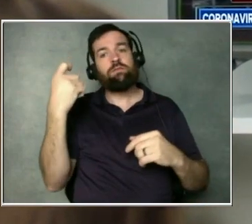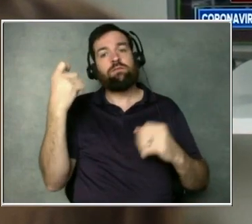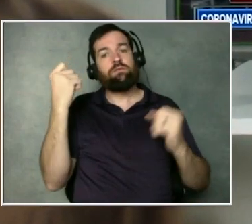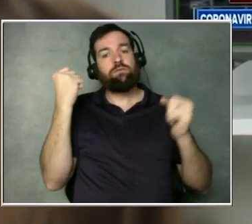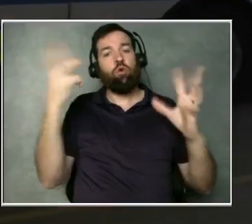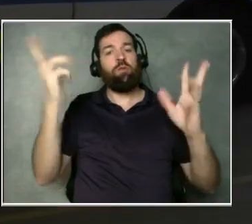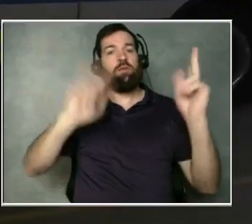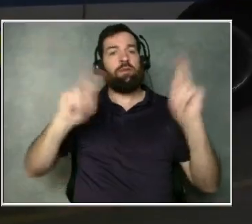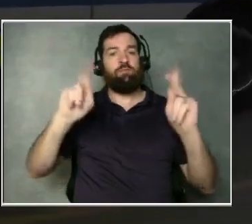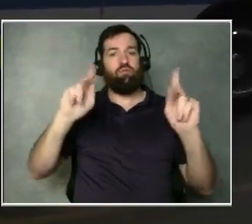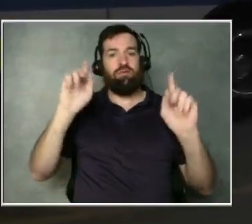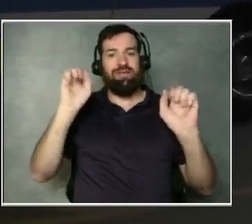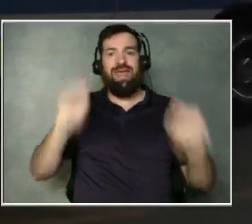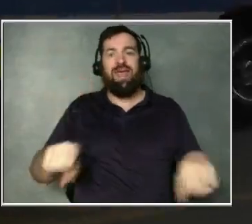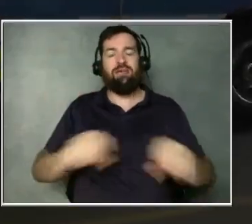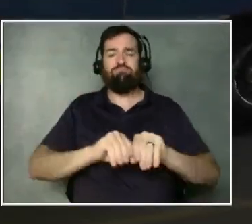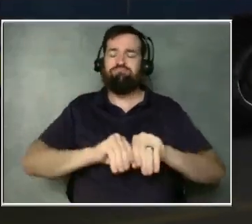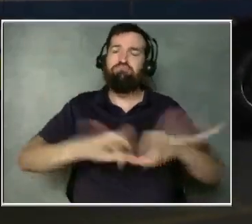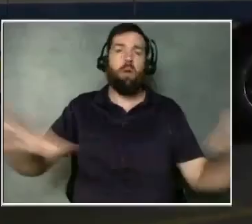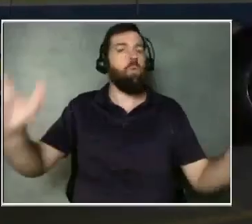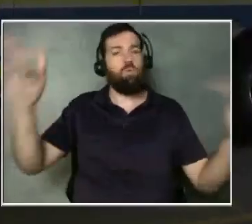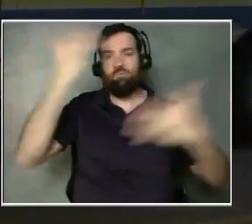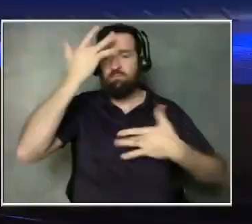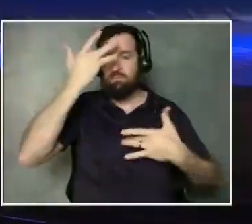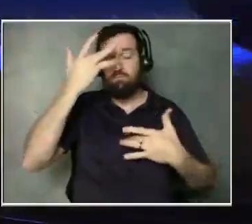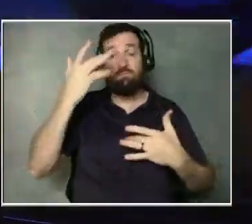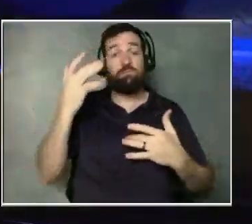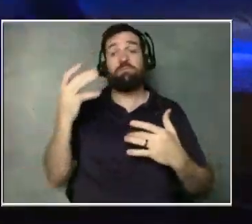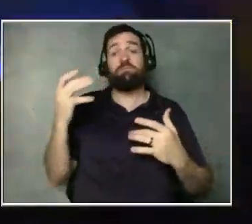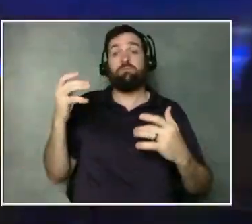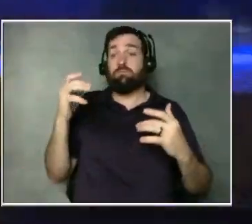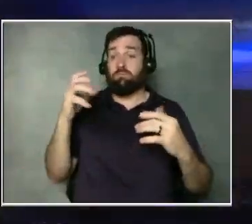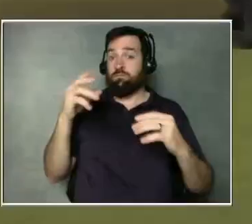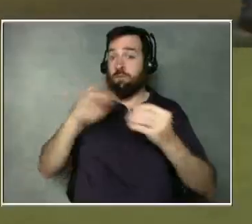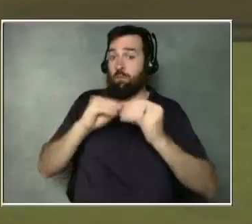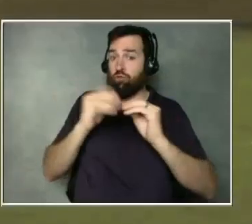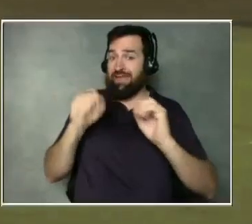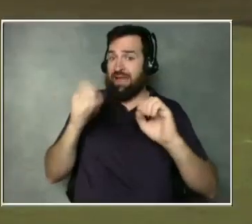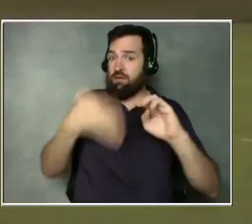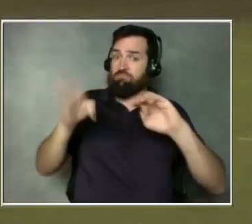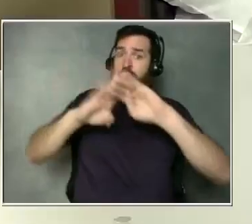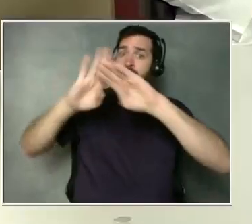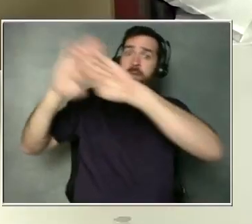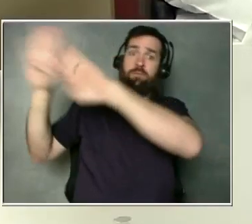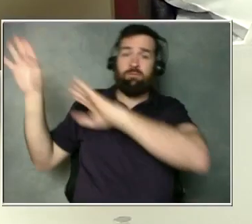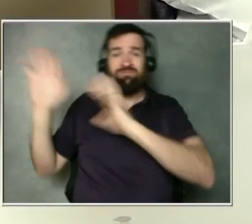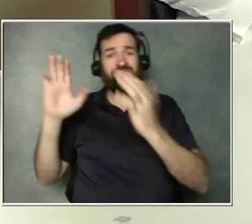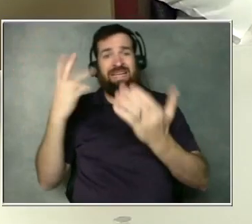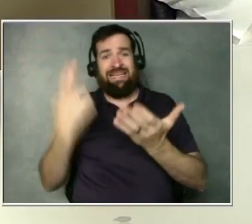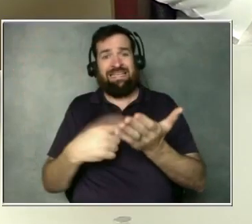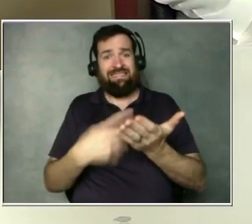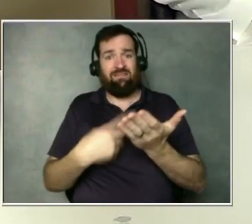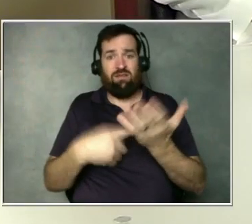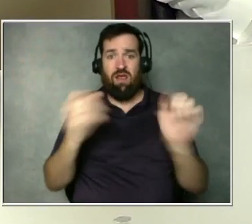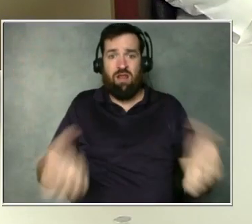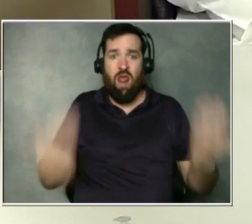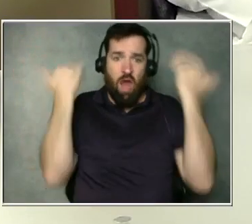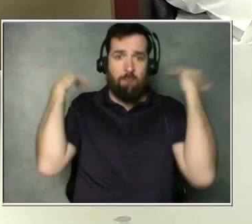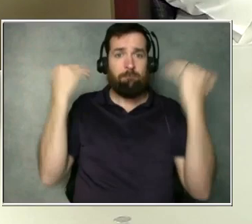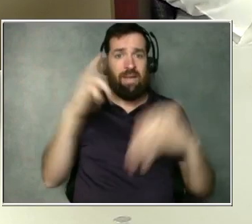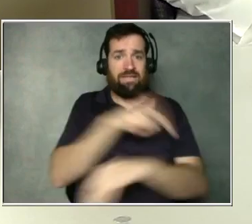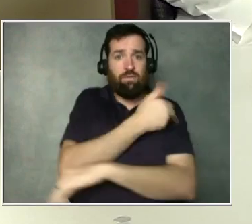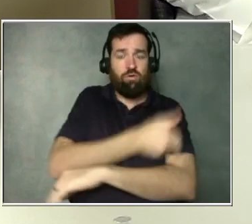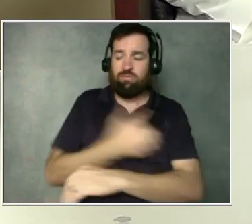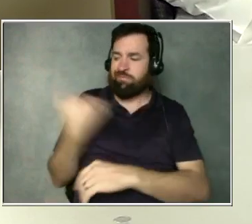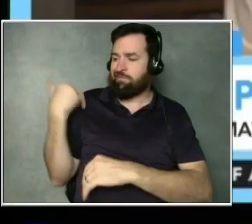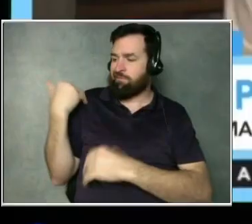can be infected, those numbers can escalate, and that can quickly overwhelm our health system. Over the weekend, we went